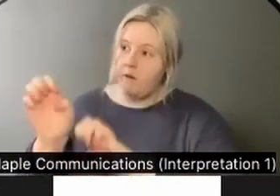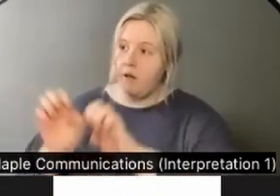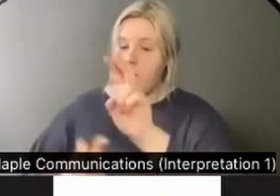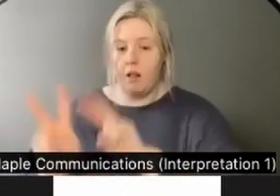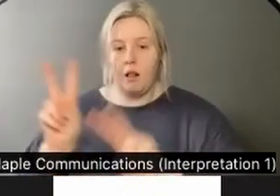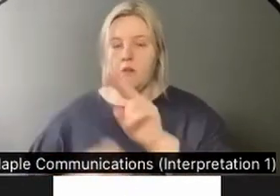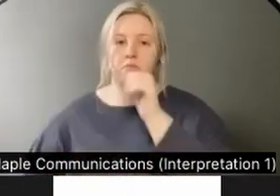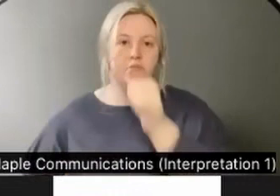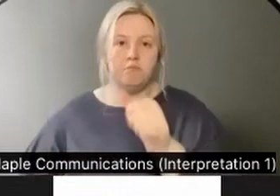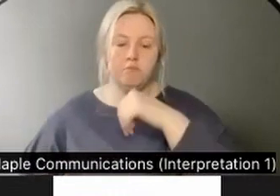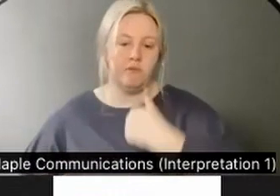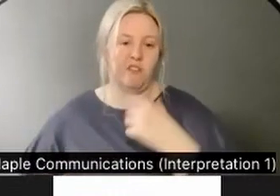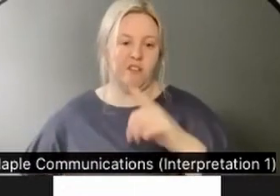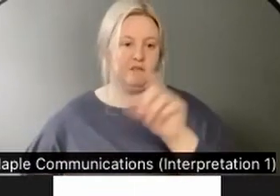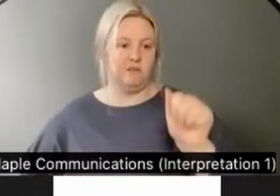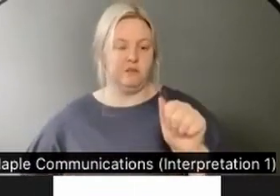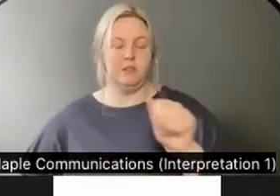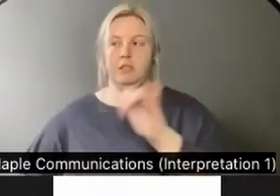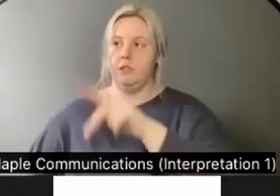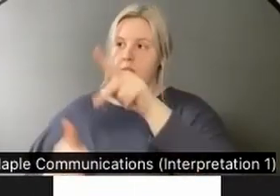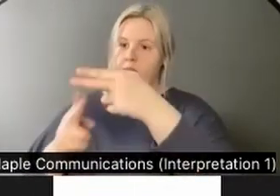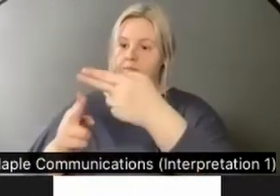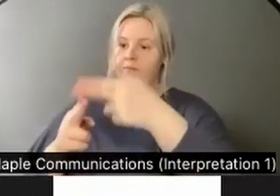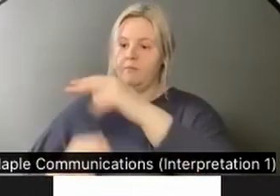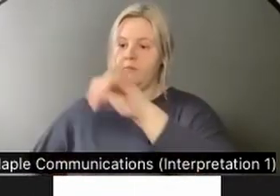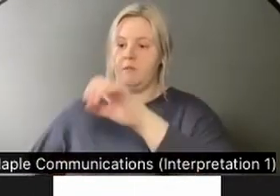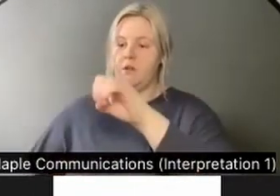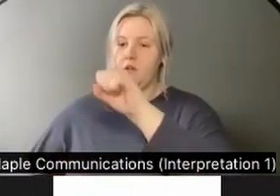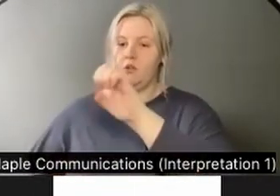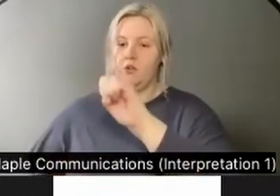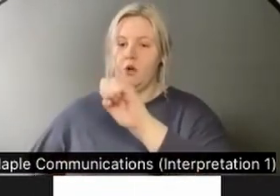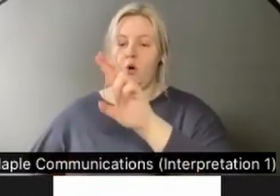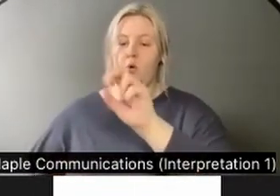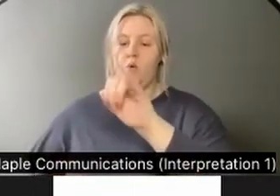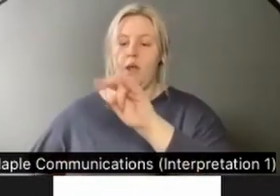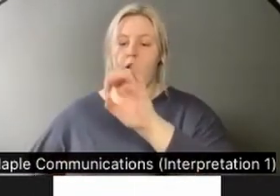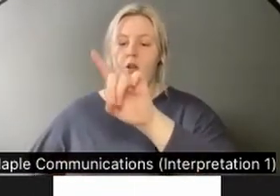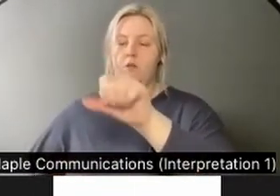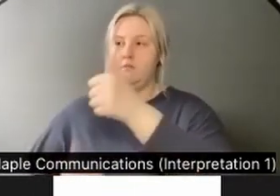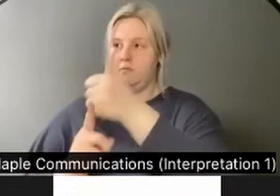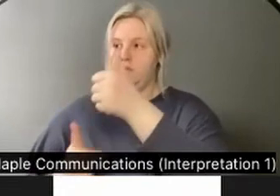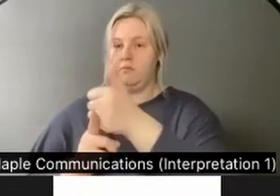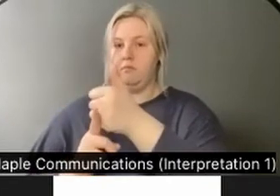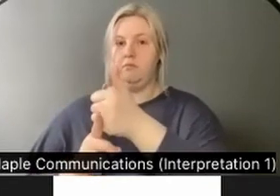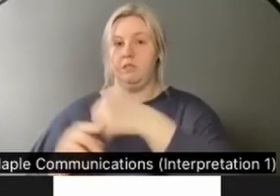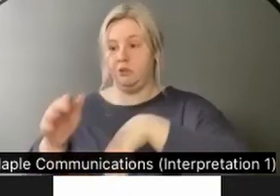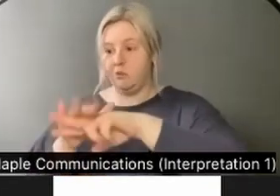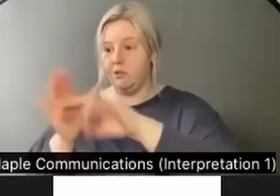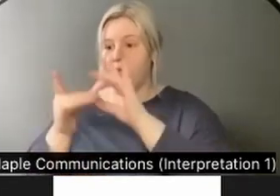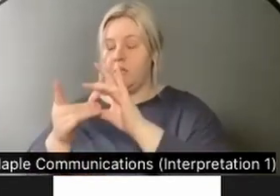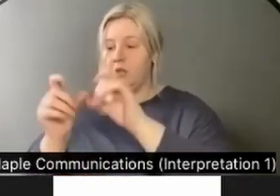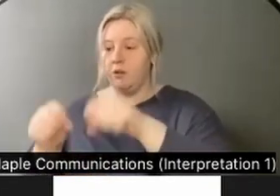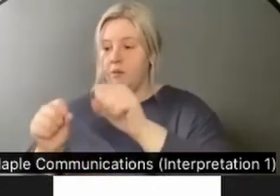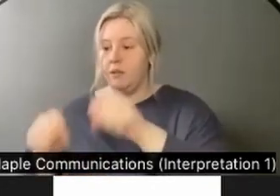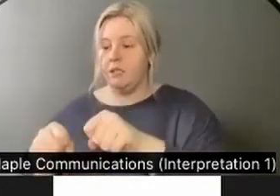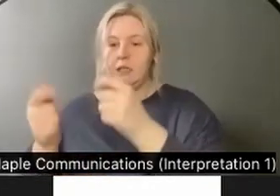disability ethicist Joel Reynolds notes, ableism is endemic to medicine. Quote, ableism has unfortunately been